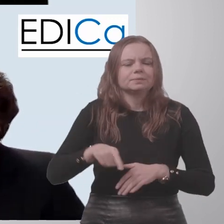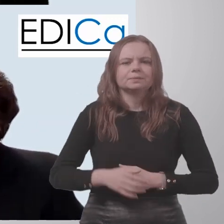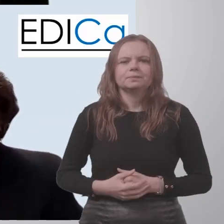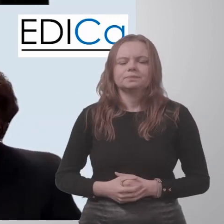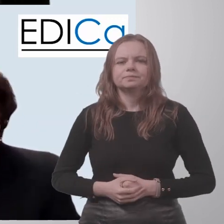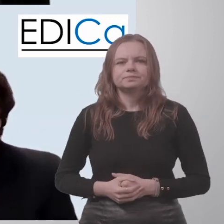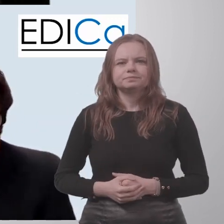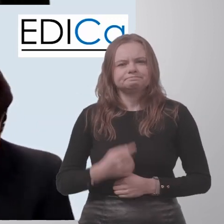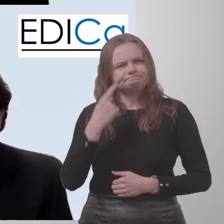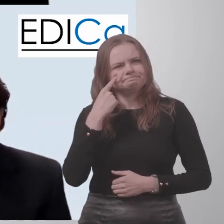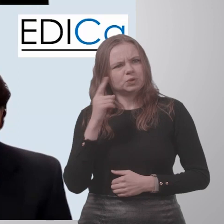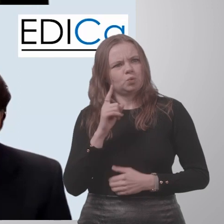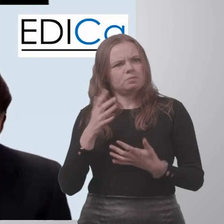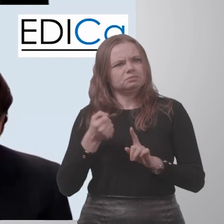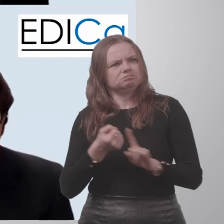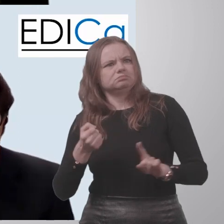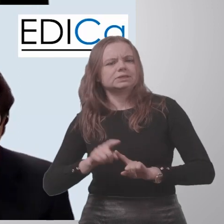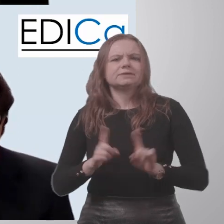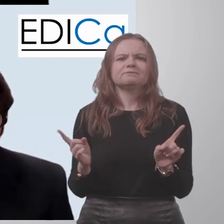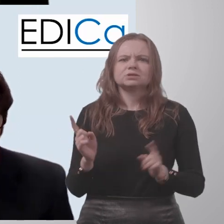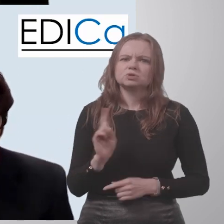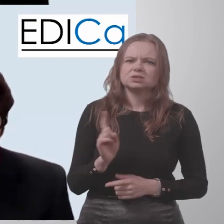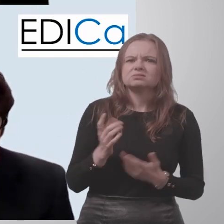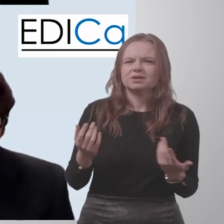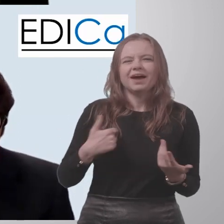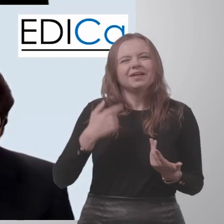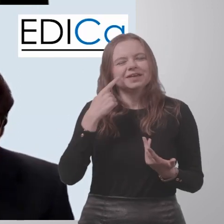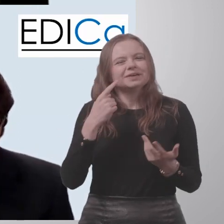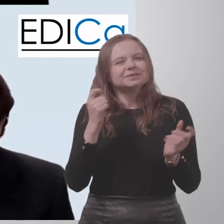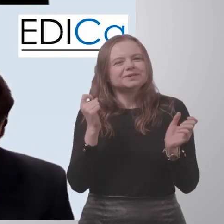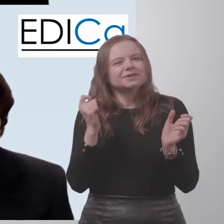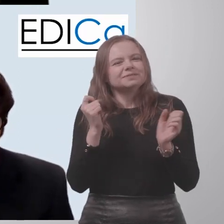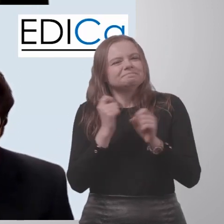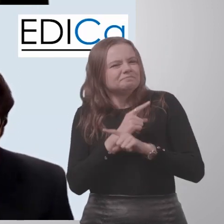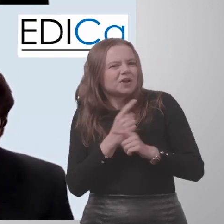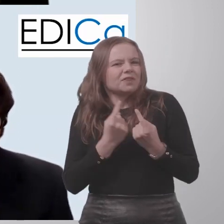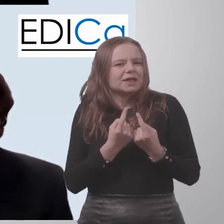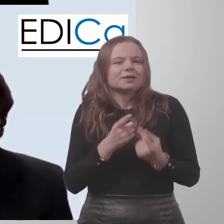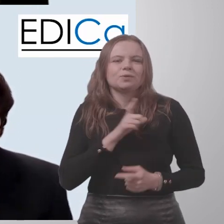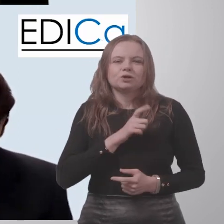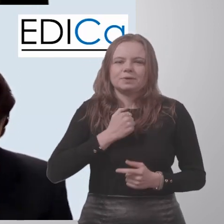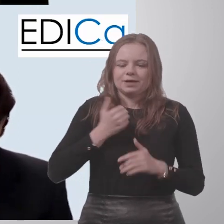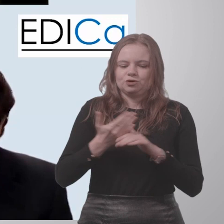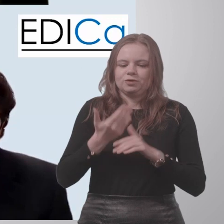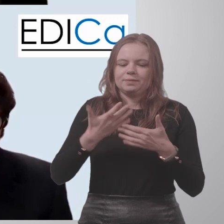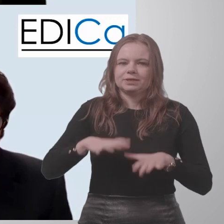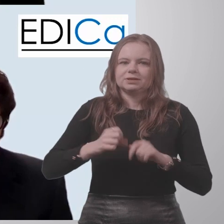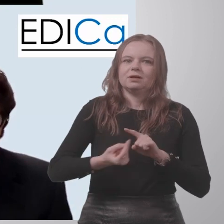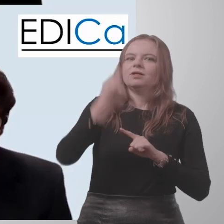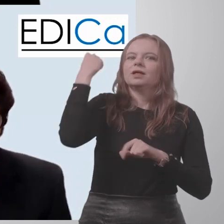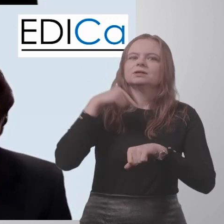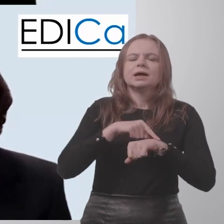made a difference, I don't know. I think it's a funny thing because my career started at a time when academia was